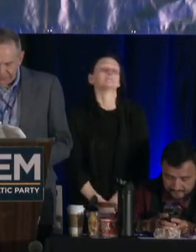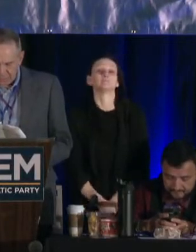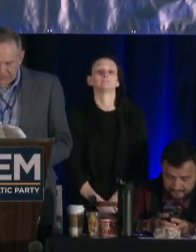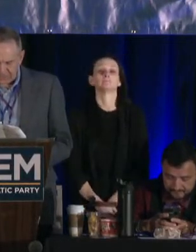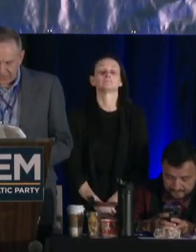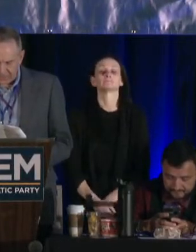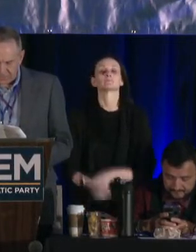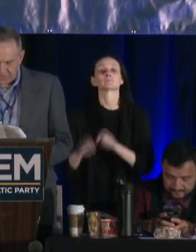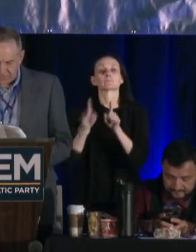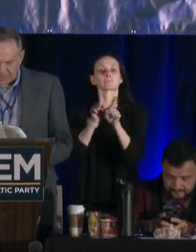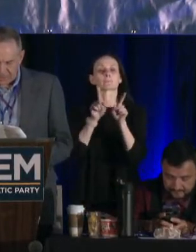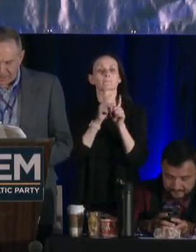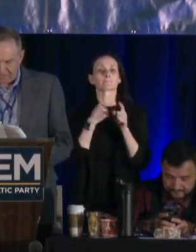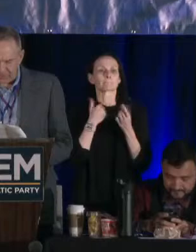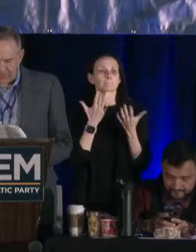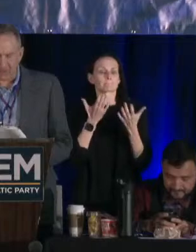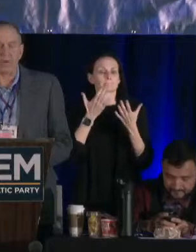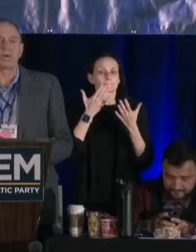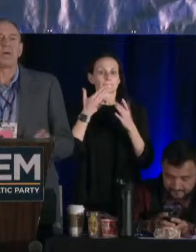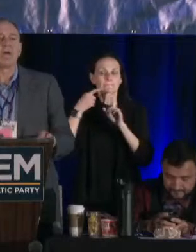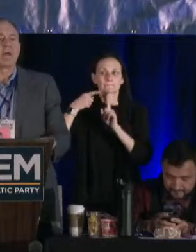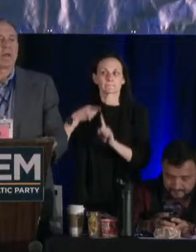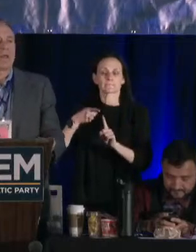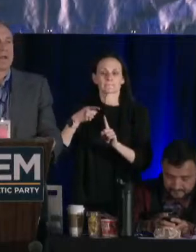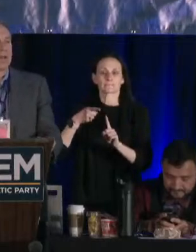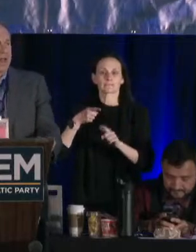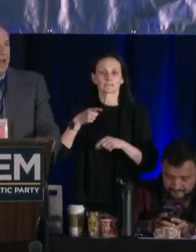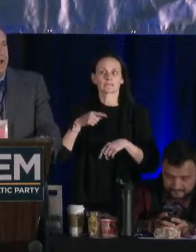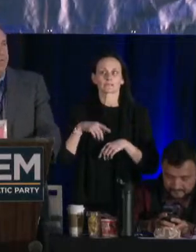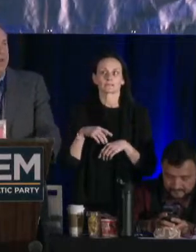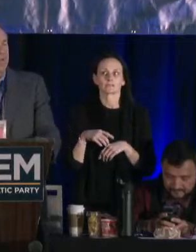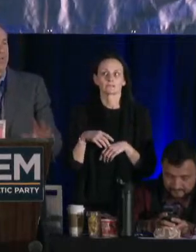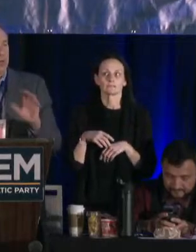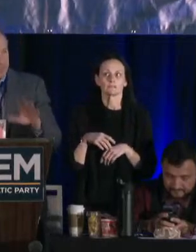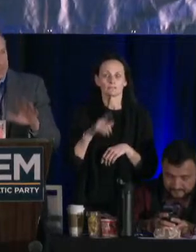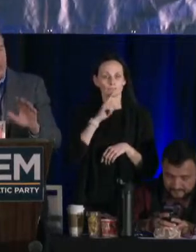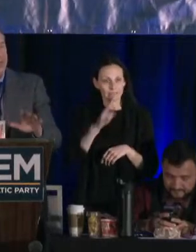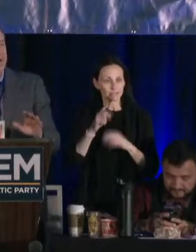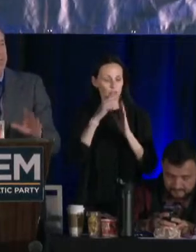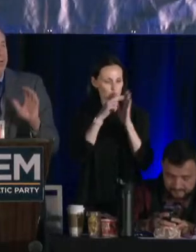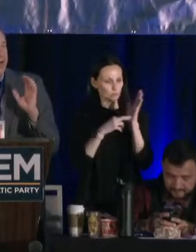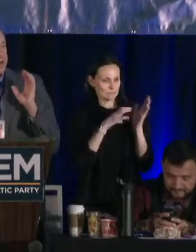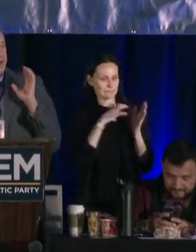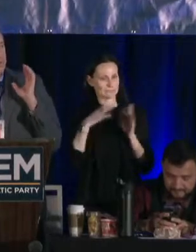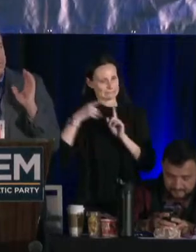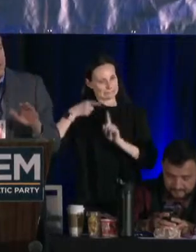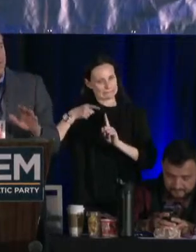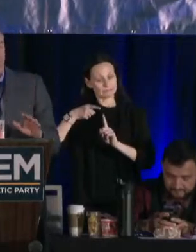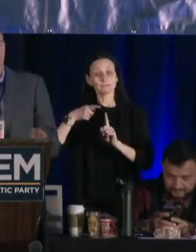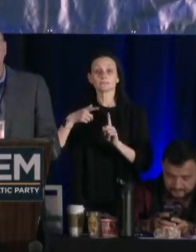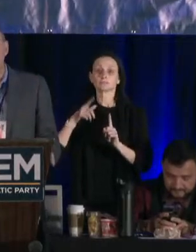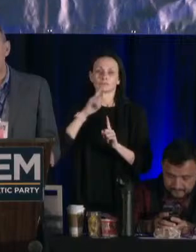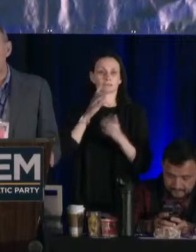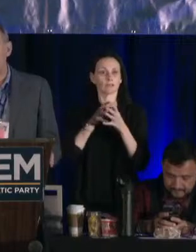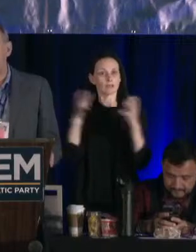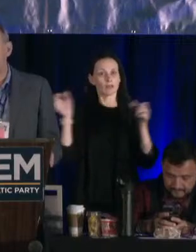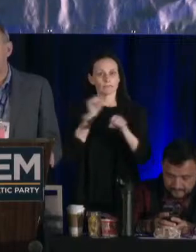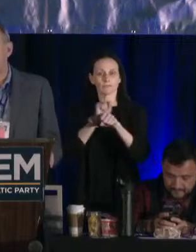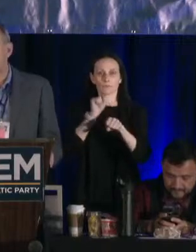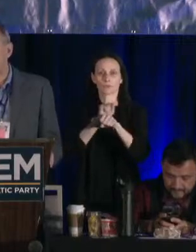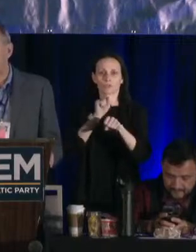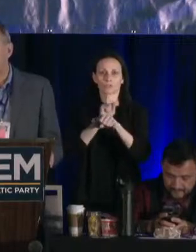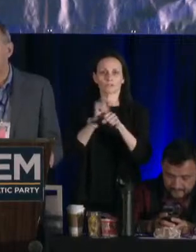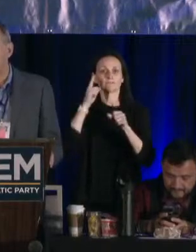I also want to, in particular, you know, like a lot of committees, the Rules Committee in particular, much of our work is done